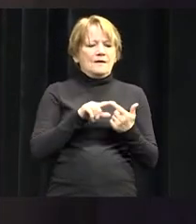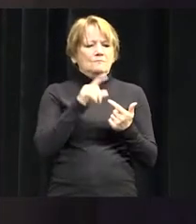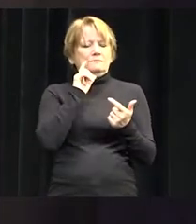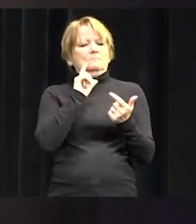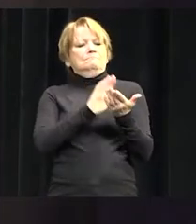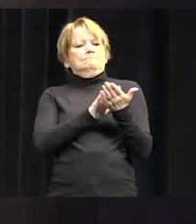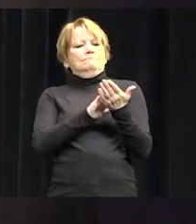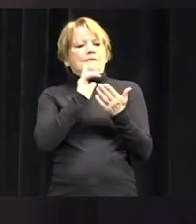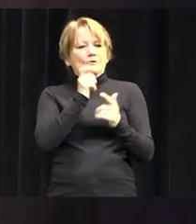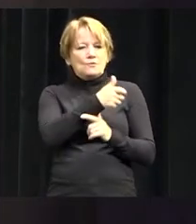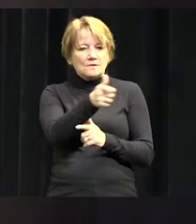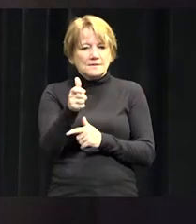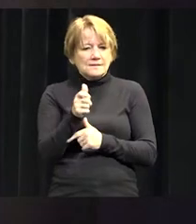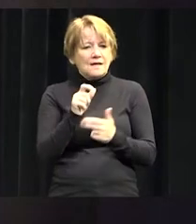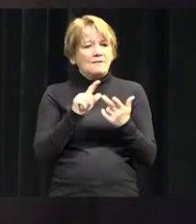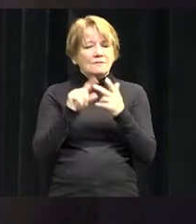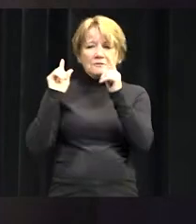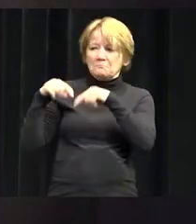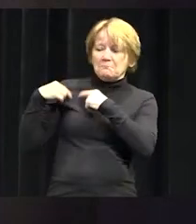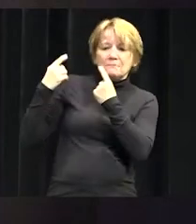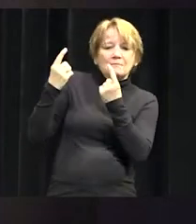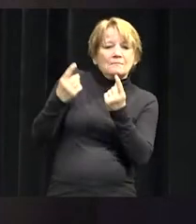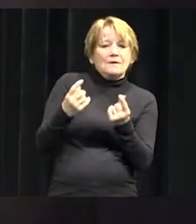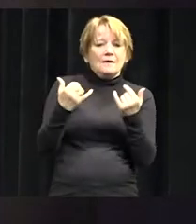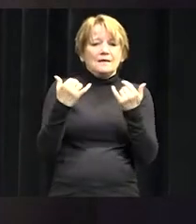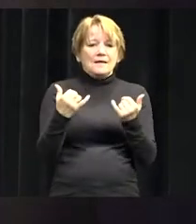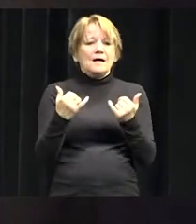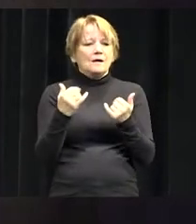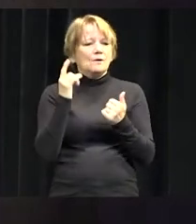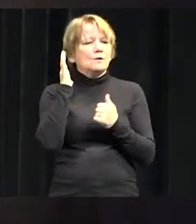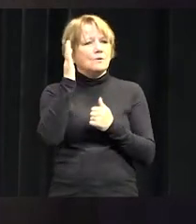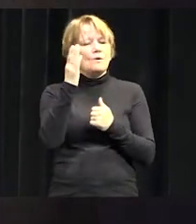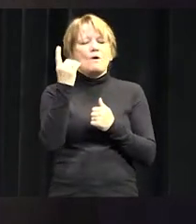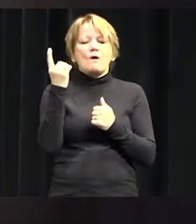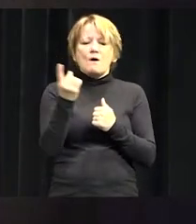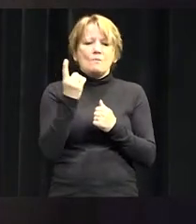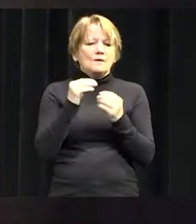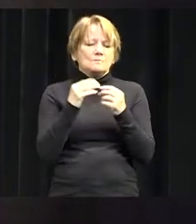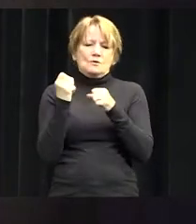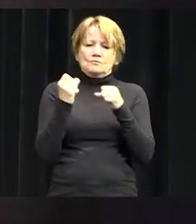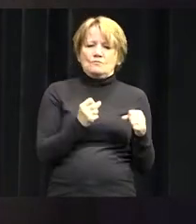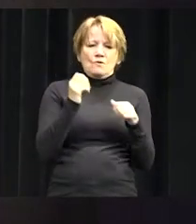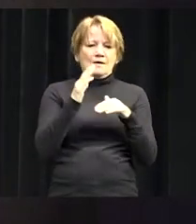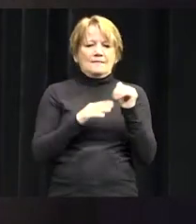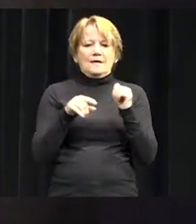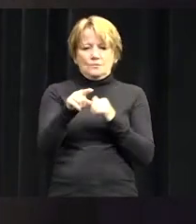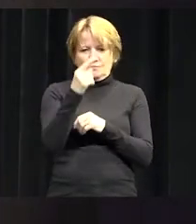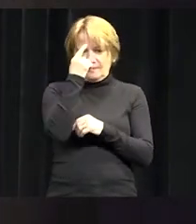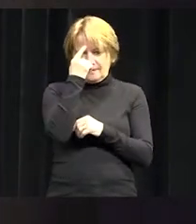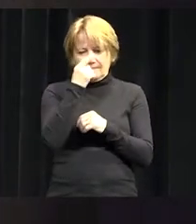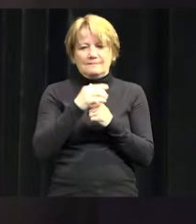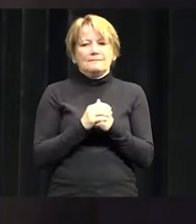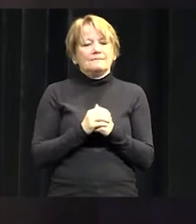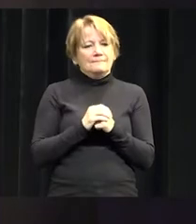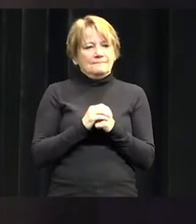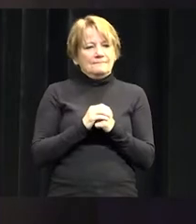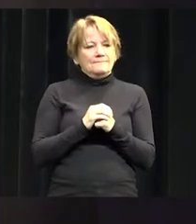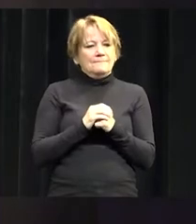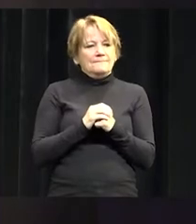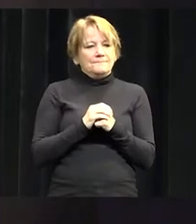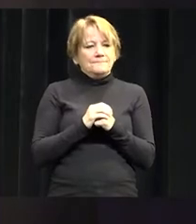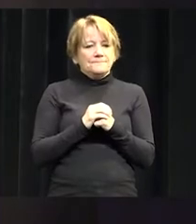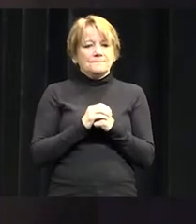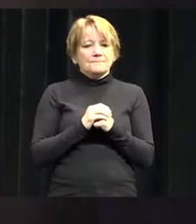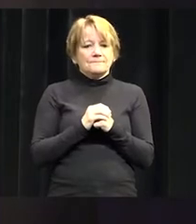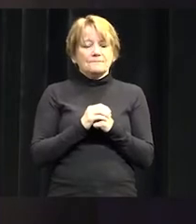don't forget that we are human beings and we make mistakes so when you make a mistake just say i